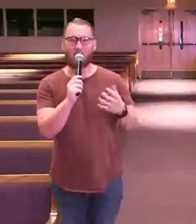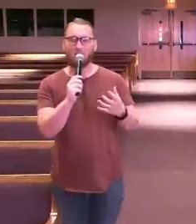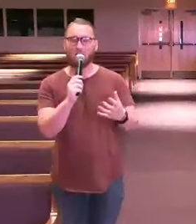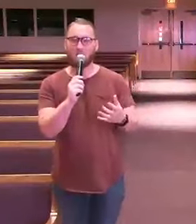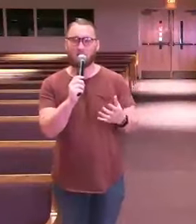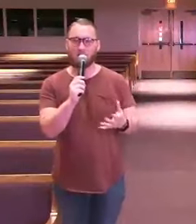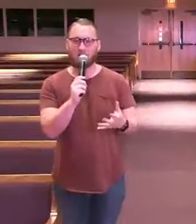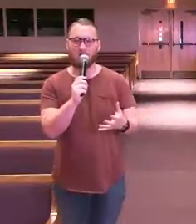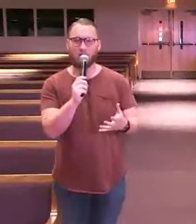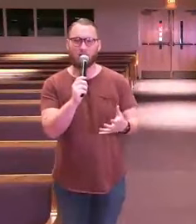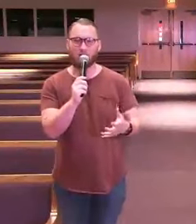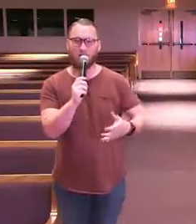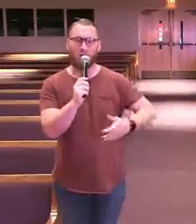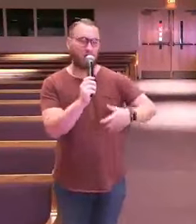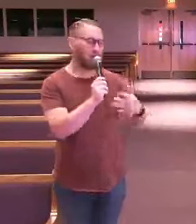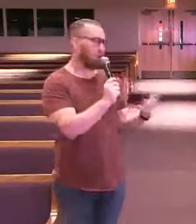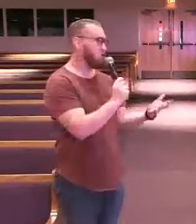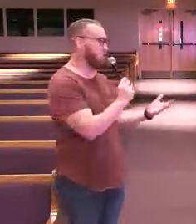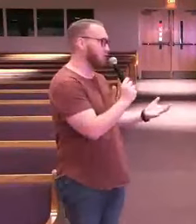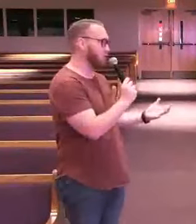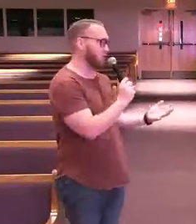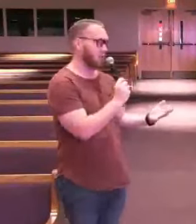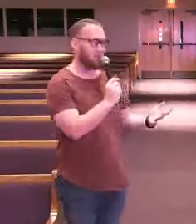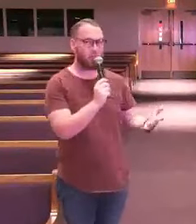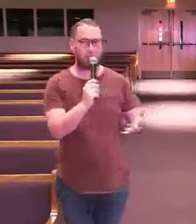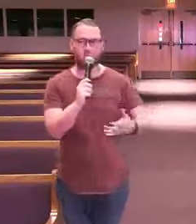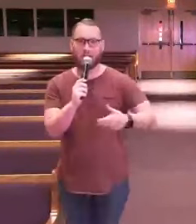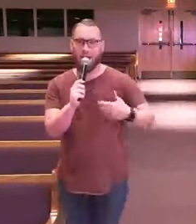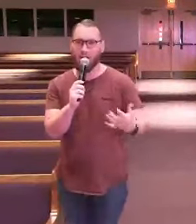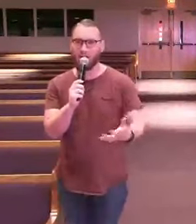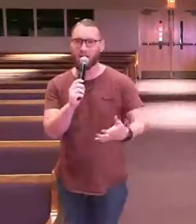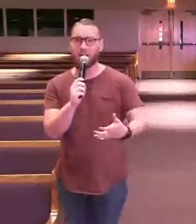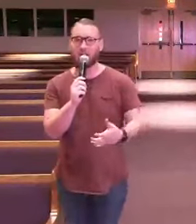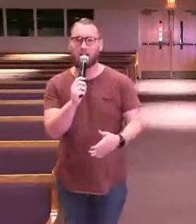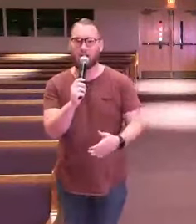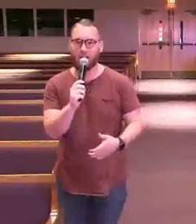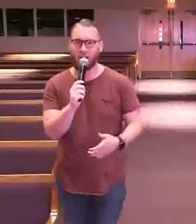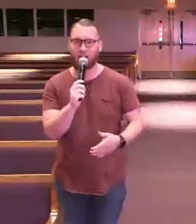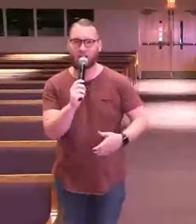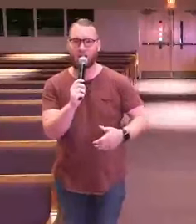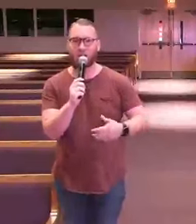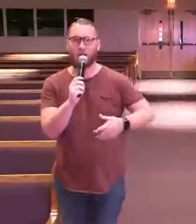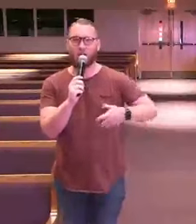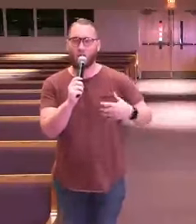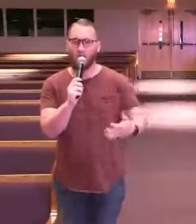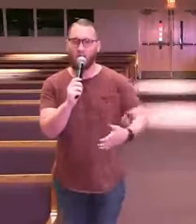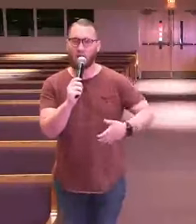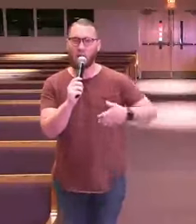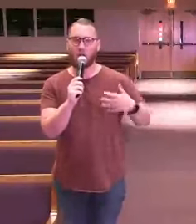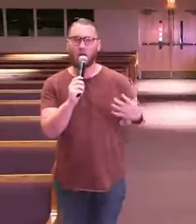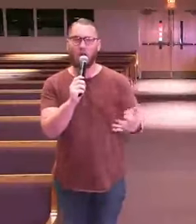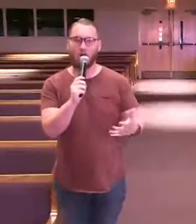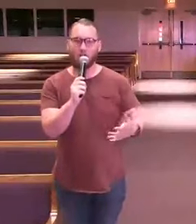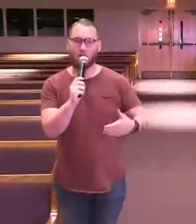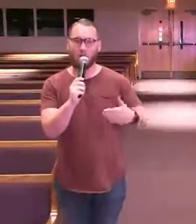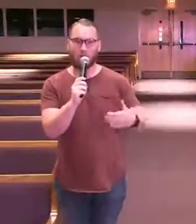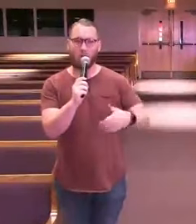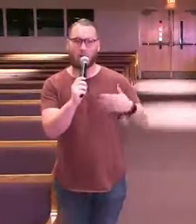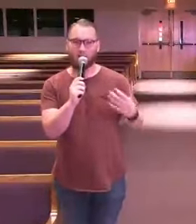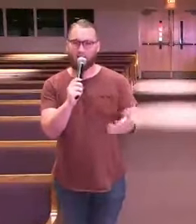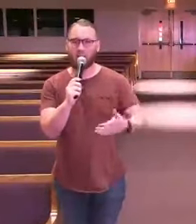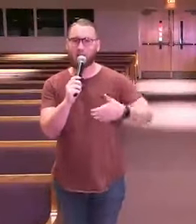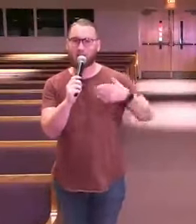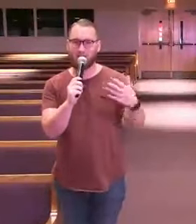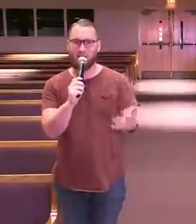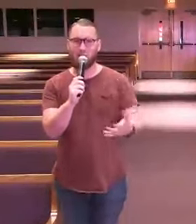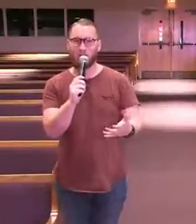late. St. Stephen Church and across Louisville is experiencing an outage in our internet connection. Right now, we're working hard to make sure that